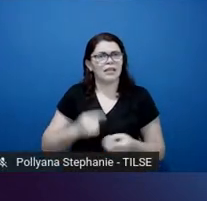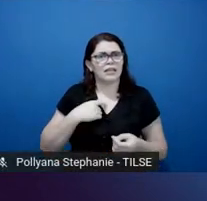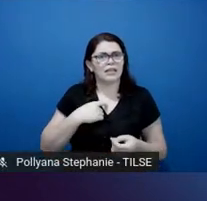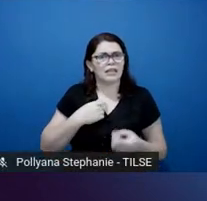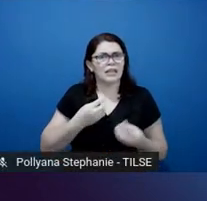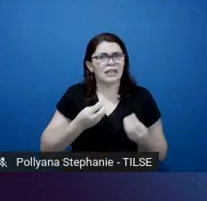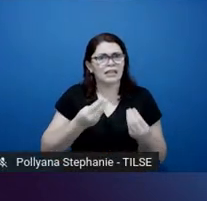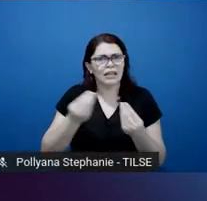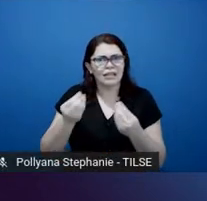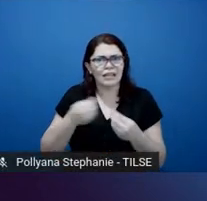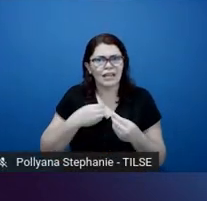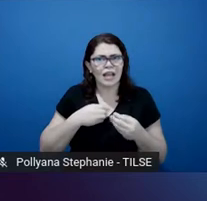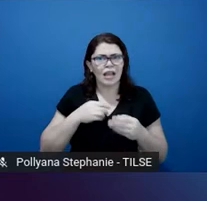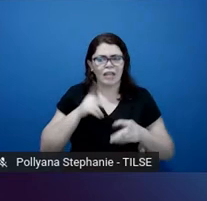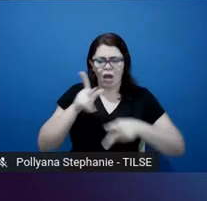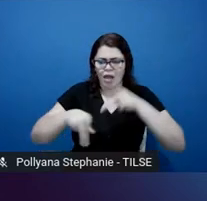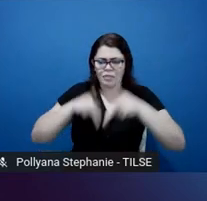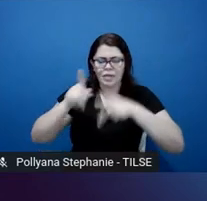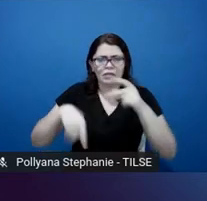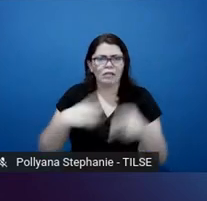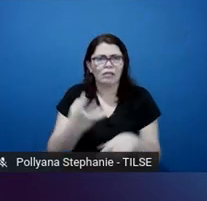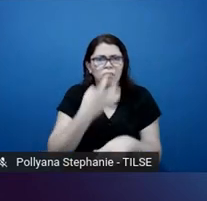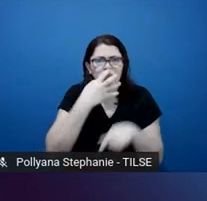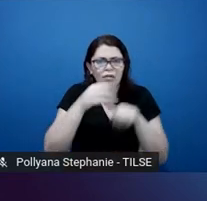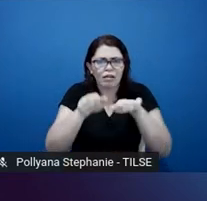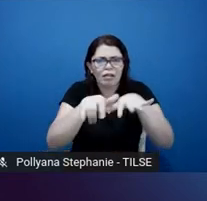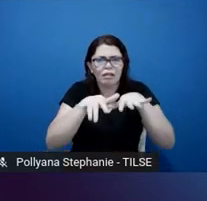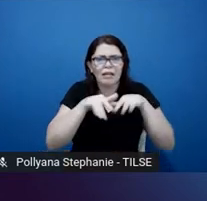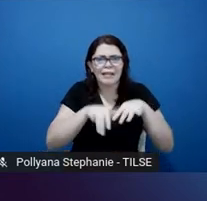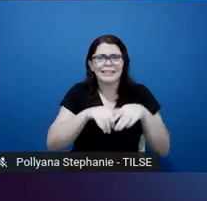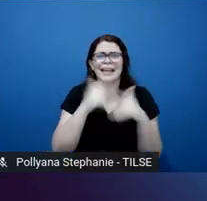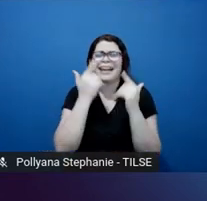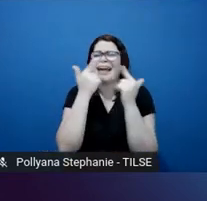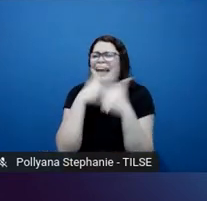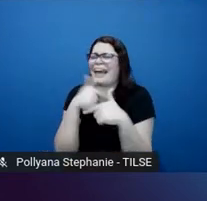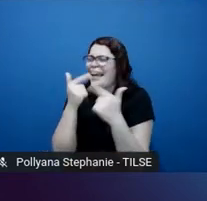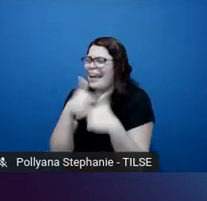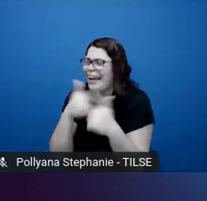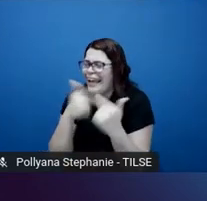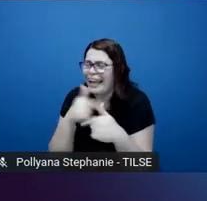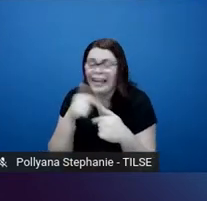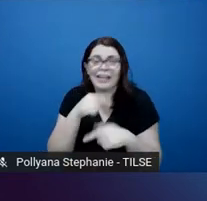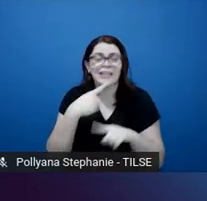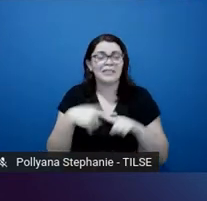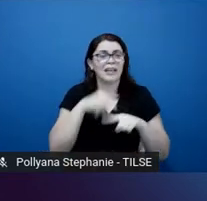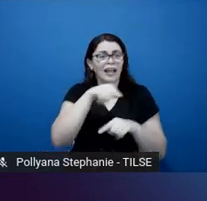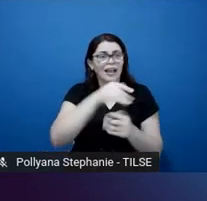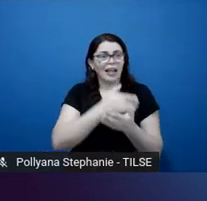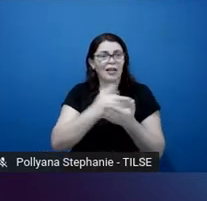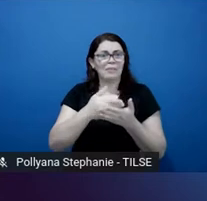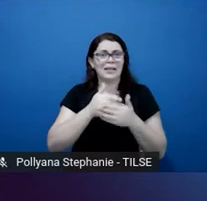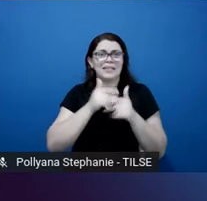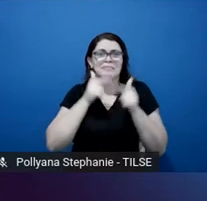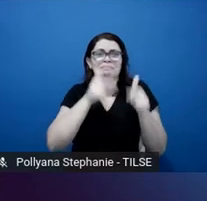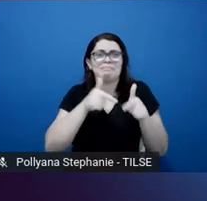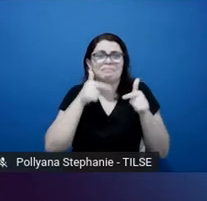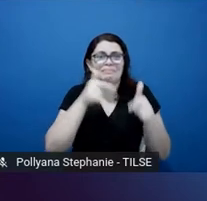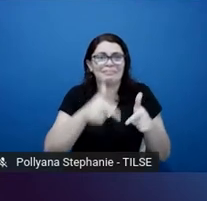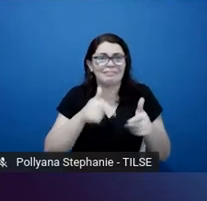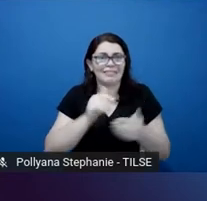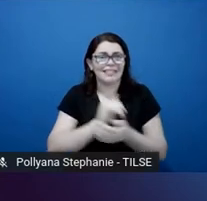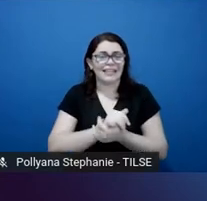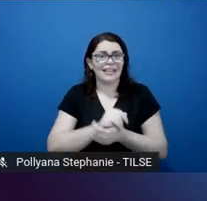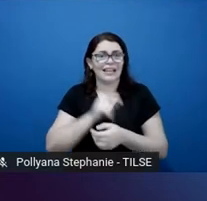like people in the audience laughed at when he started making fun. Like he